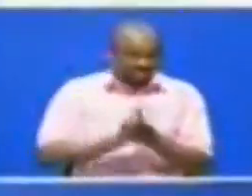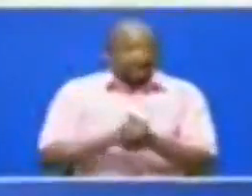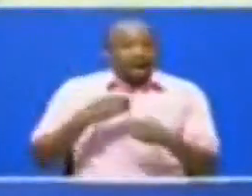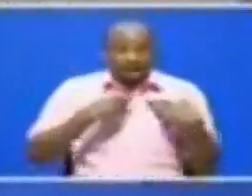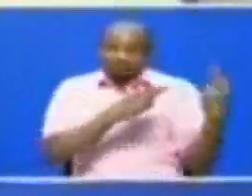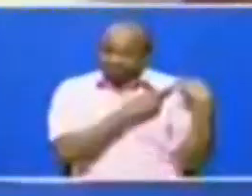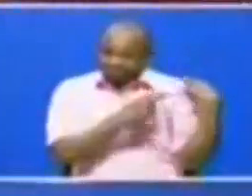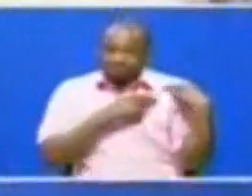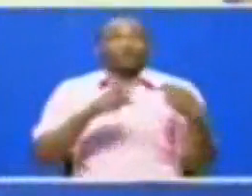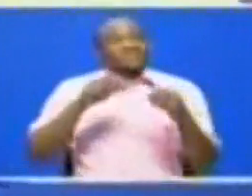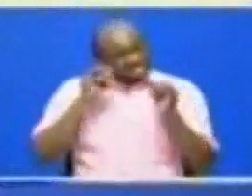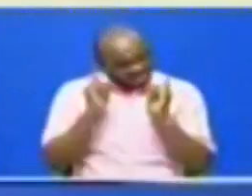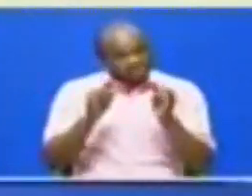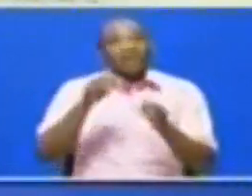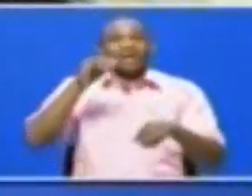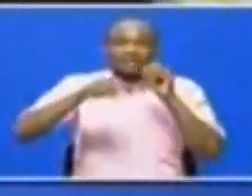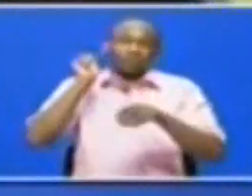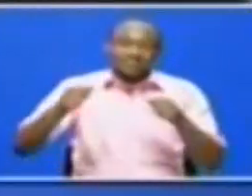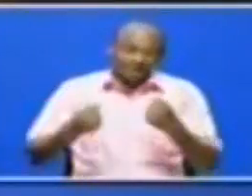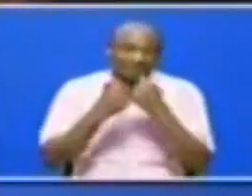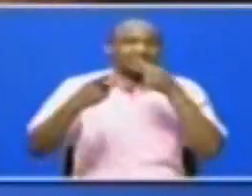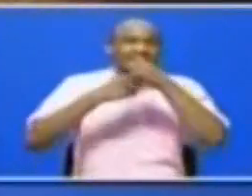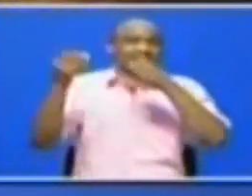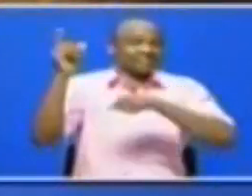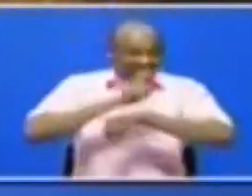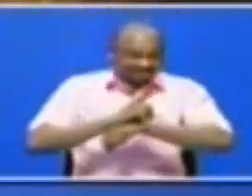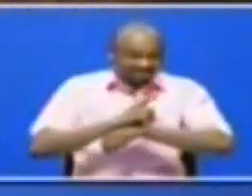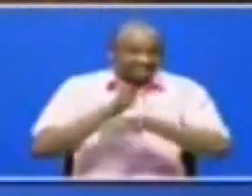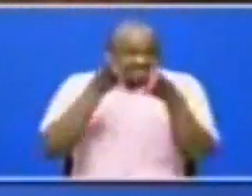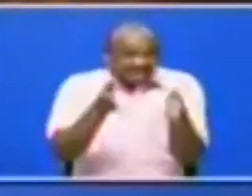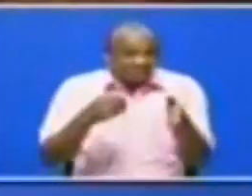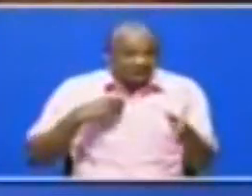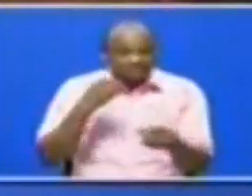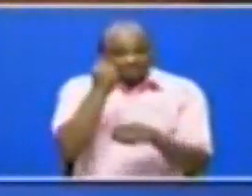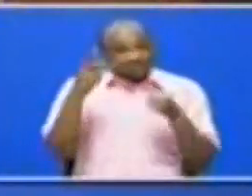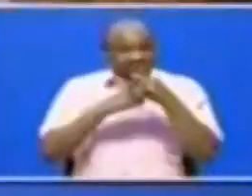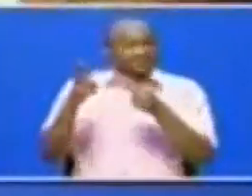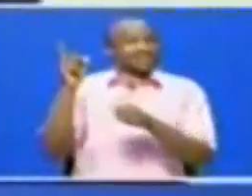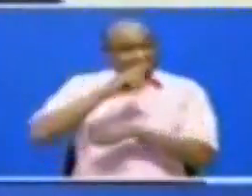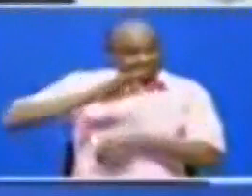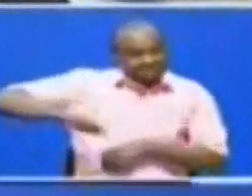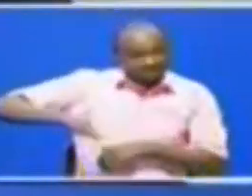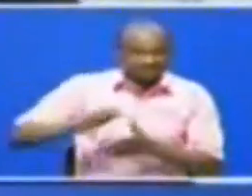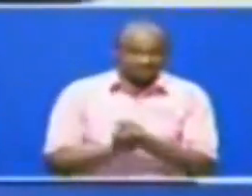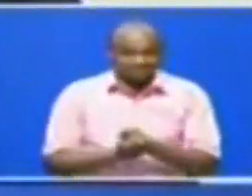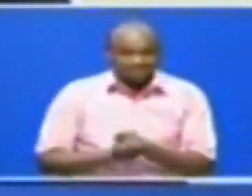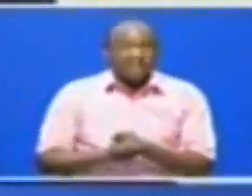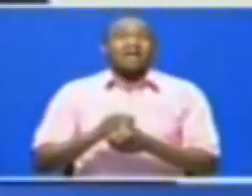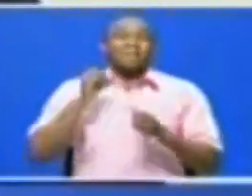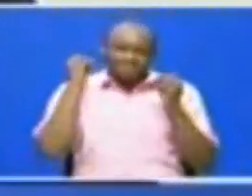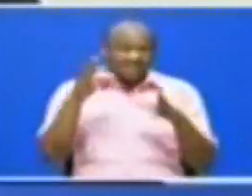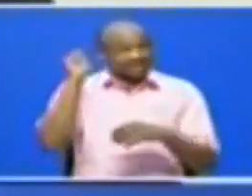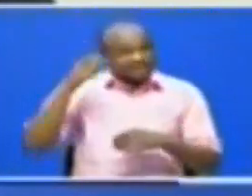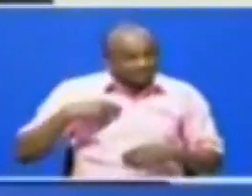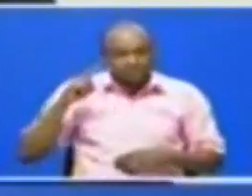with conducting a fresh election within 60 days, now with about 57 days left. While most Kenyans had